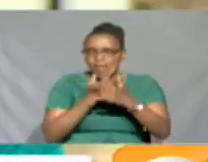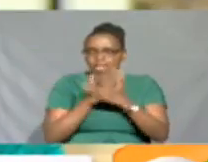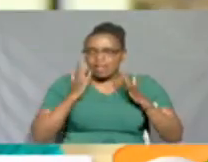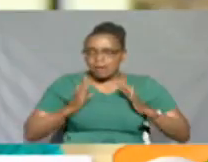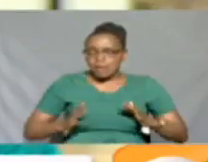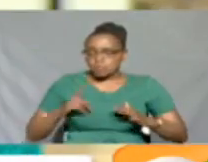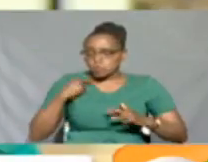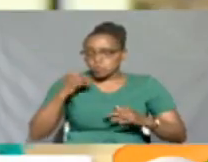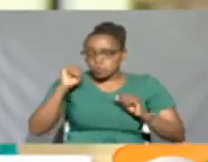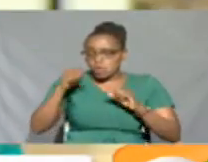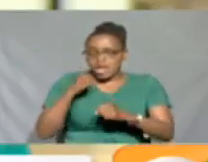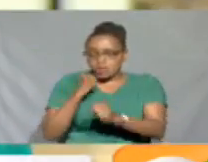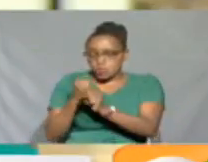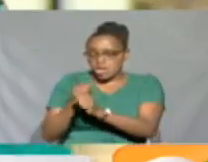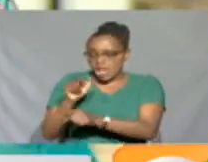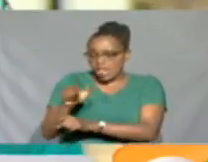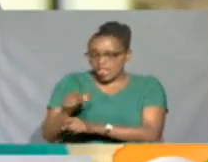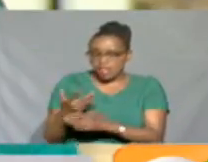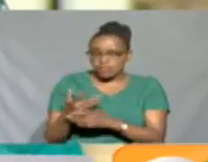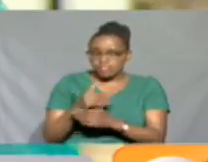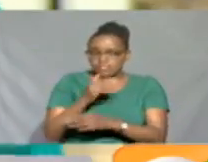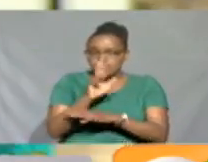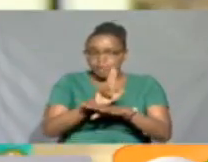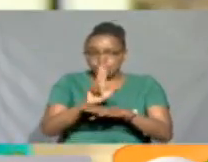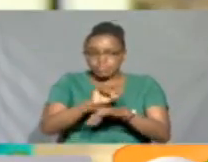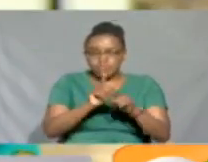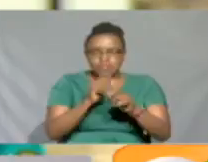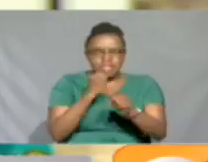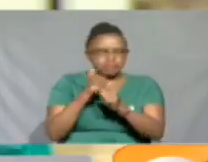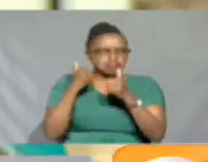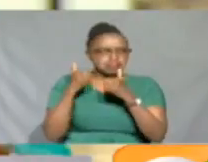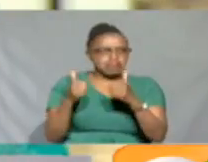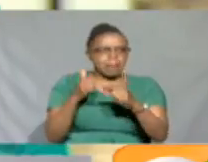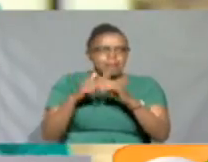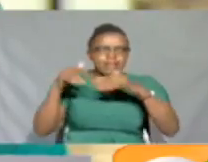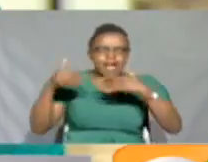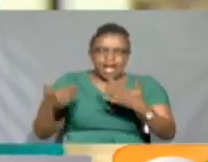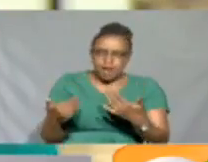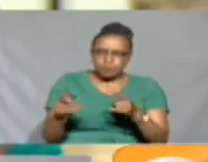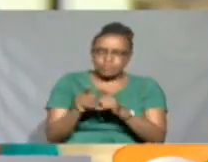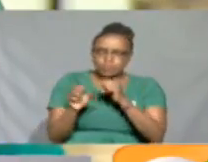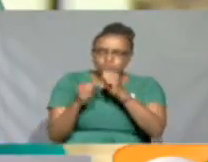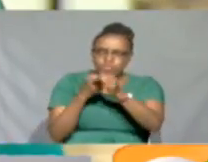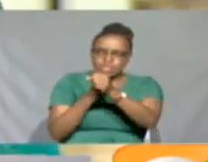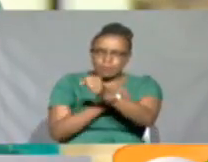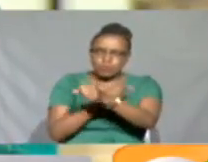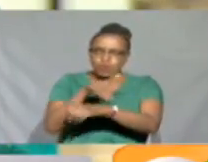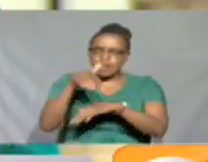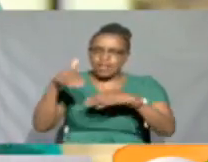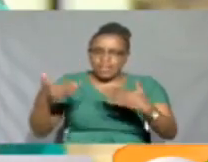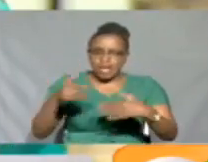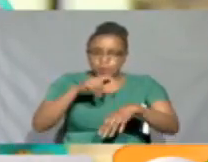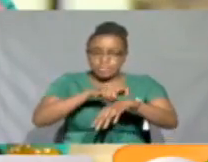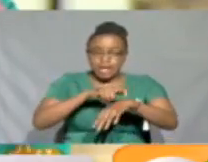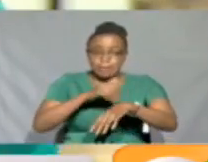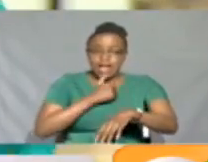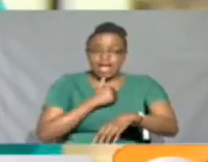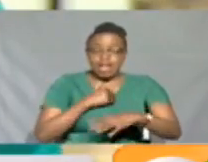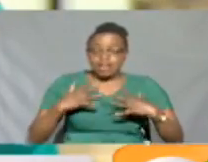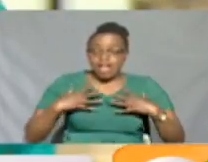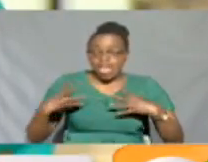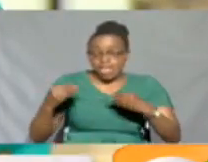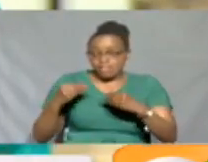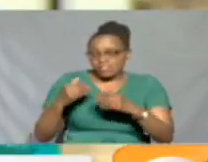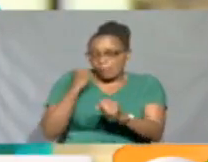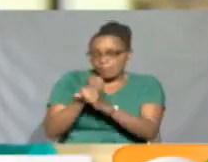who is operating them. Some of the counties took advantage, and they are doing very well. But how do we complement each other? And that's why I said, I think when we have health